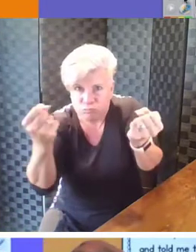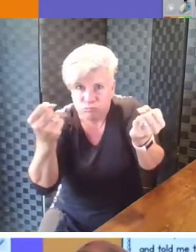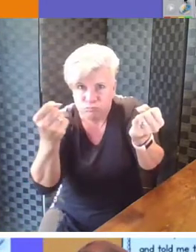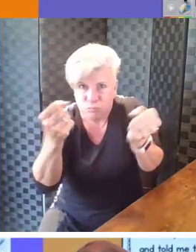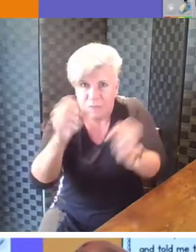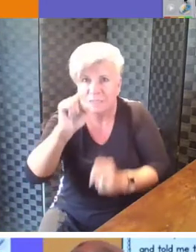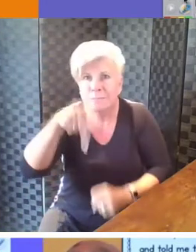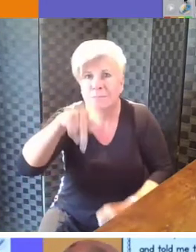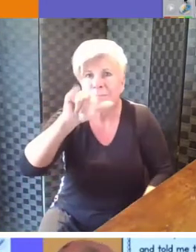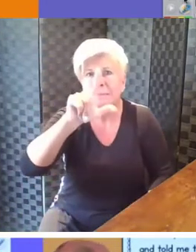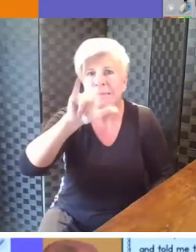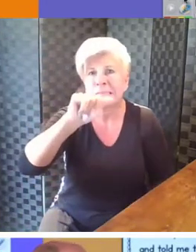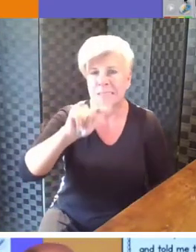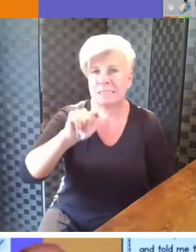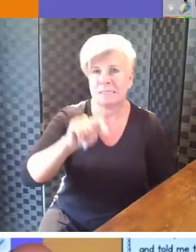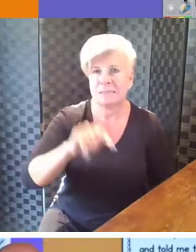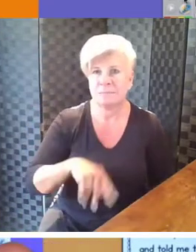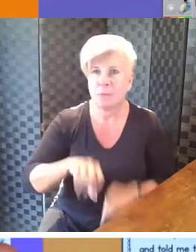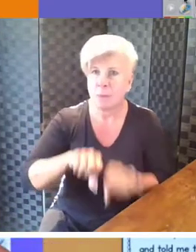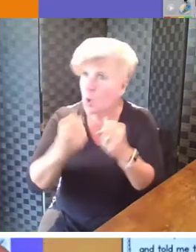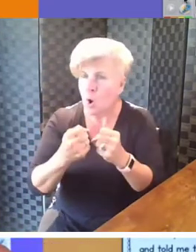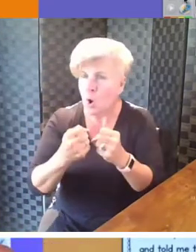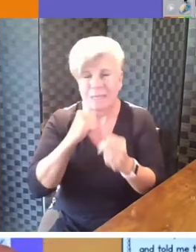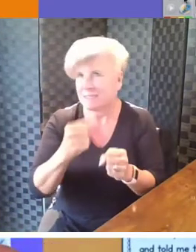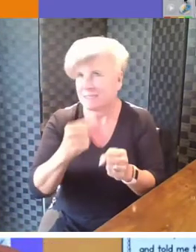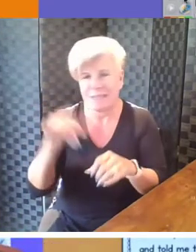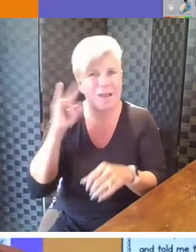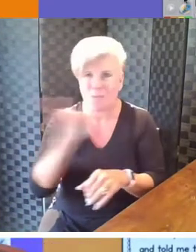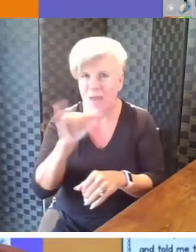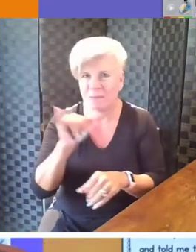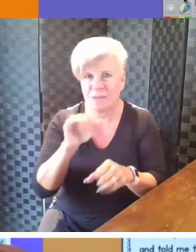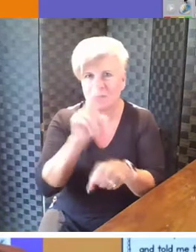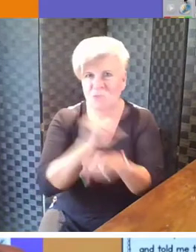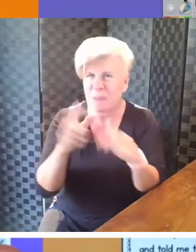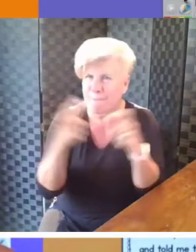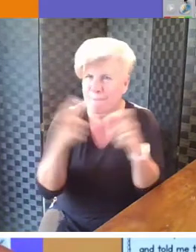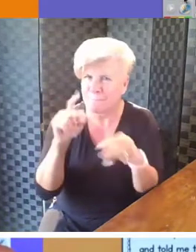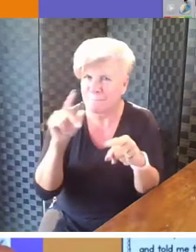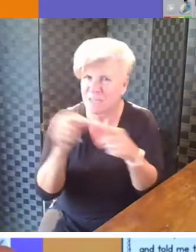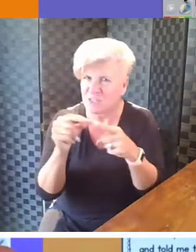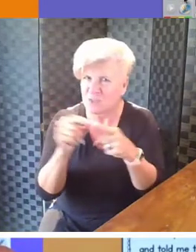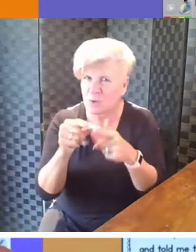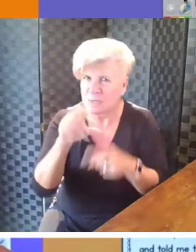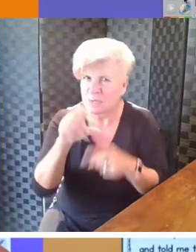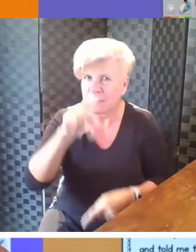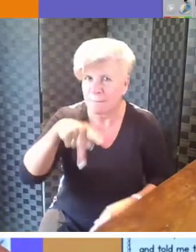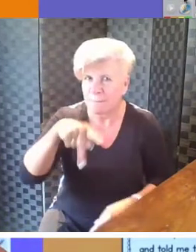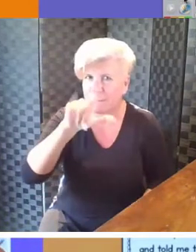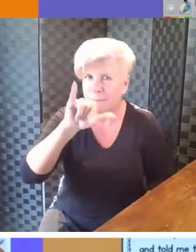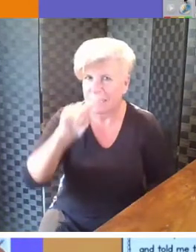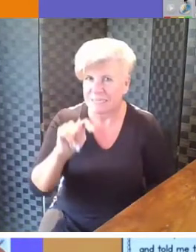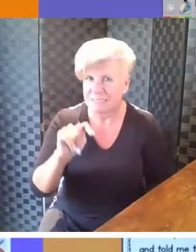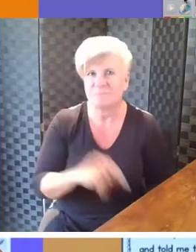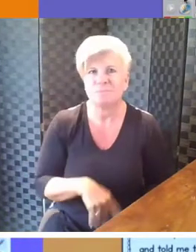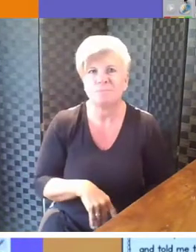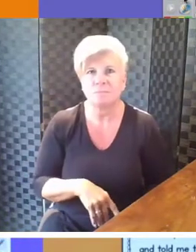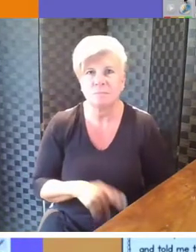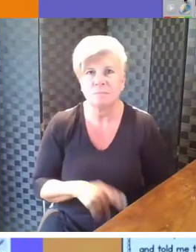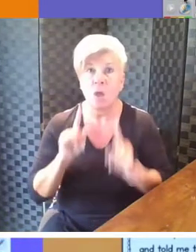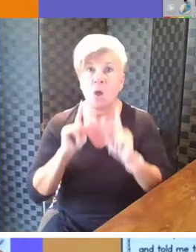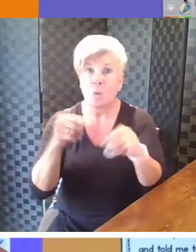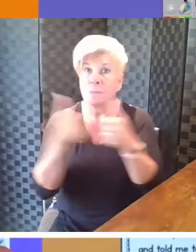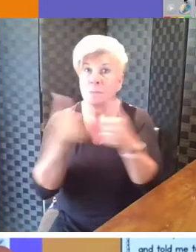Split. If they used the word broke, it wouldn't have rhymed, right? So they used this big word split. That was very smart of them. Let's read it together. I went